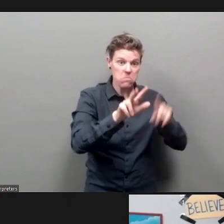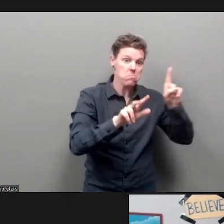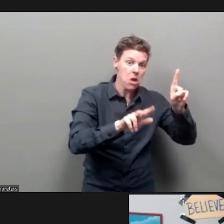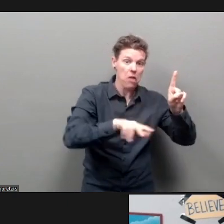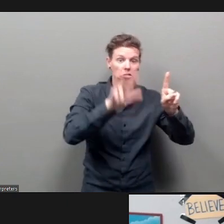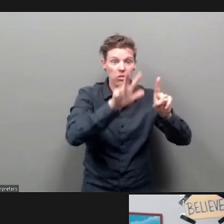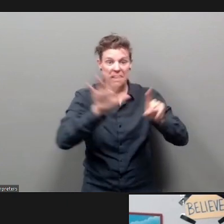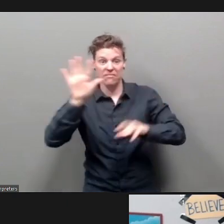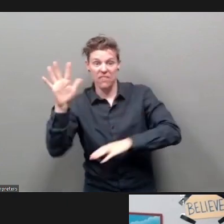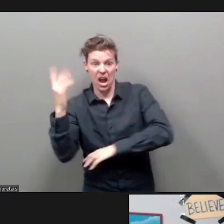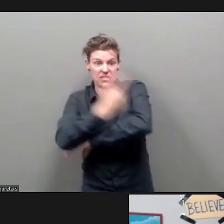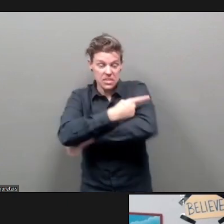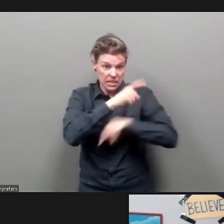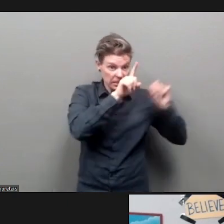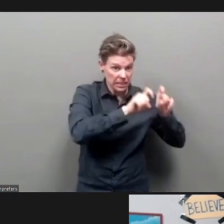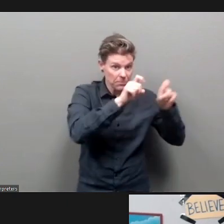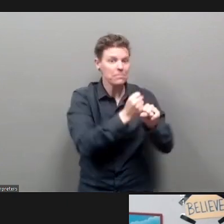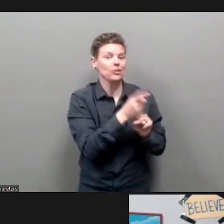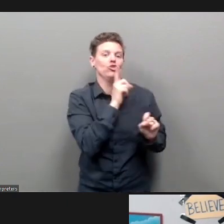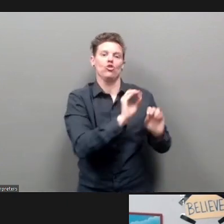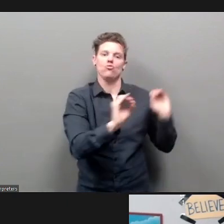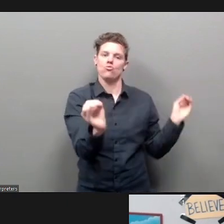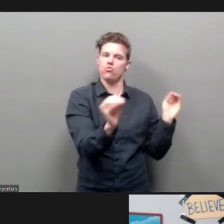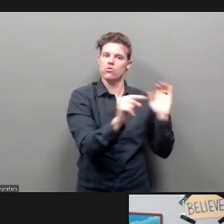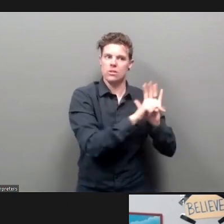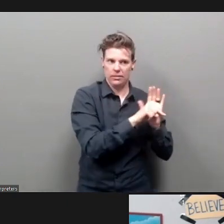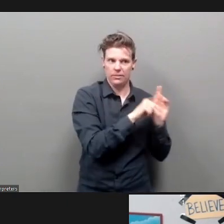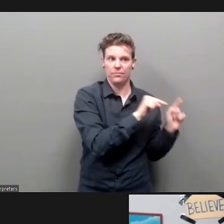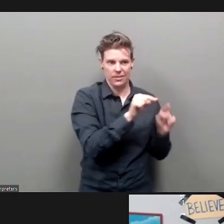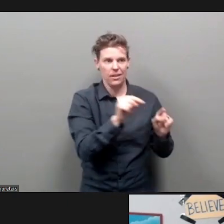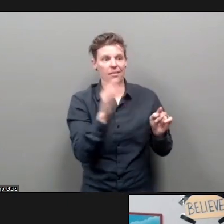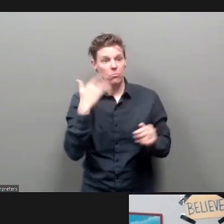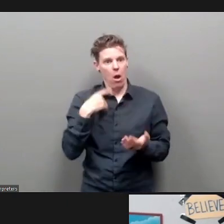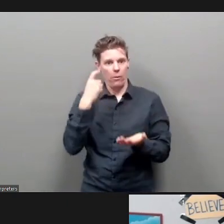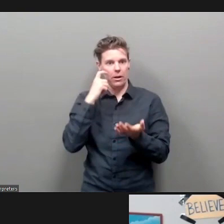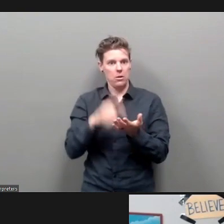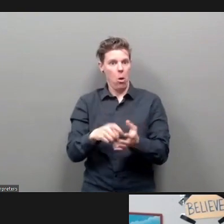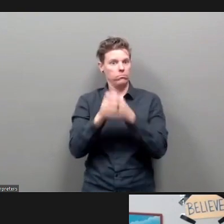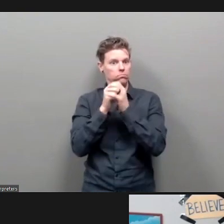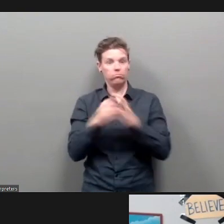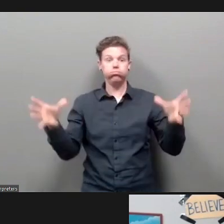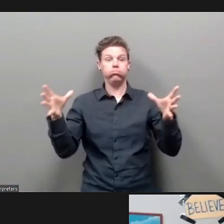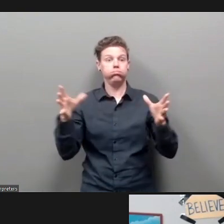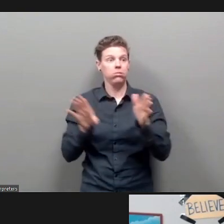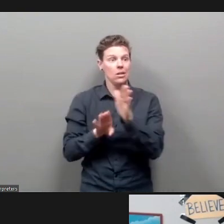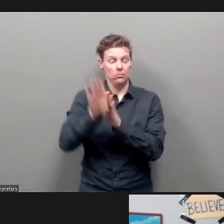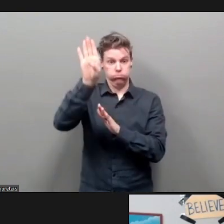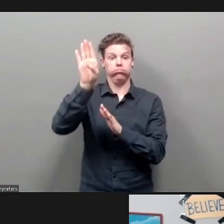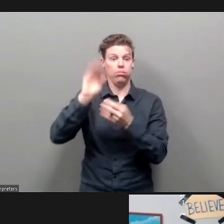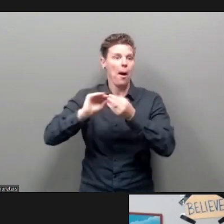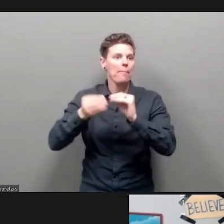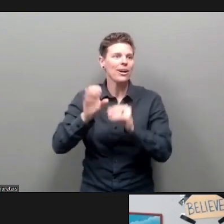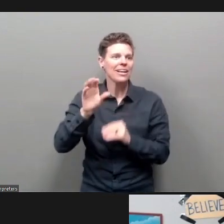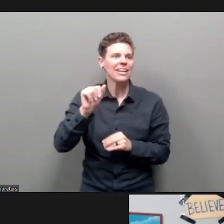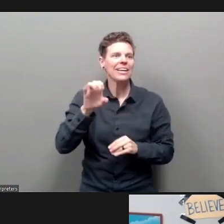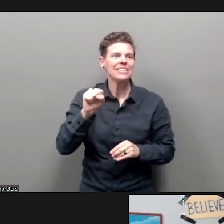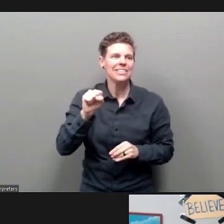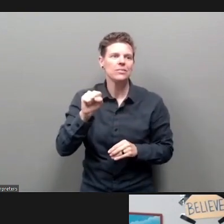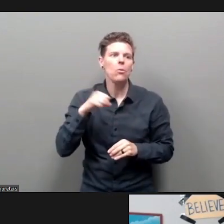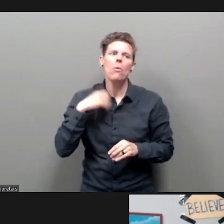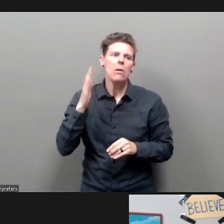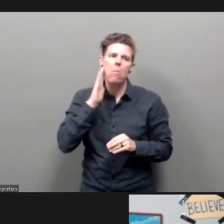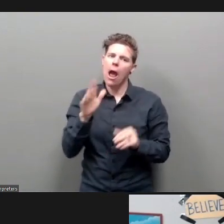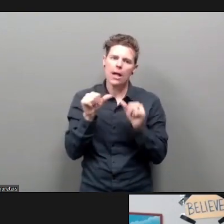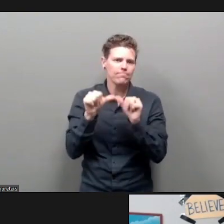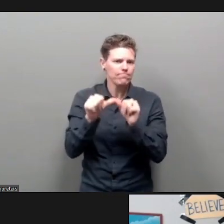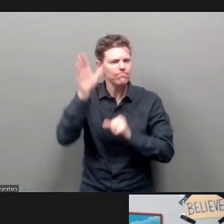stressed if we see more student cases in school. I think the number one intervention, like if I had a magic wand and could